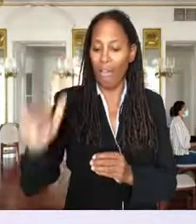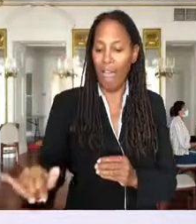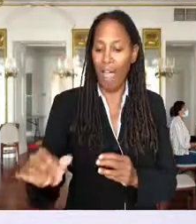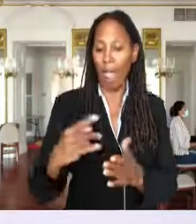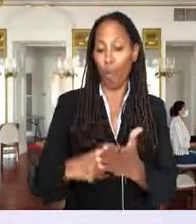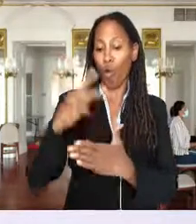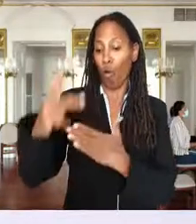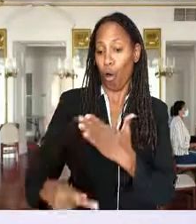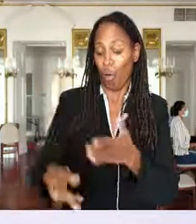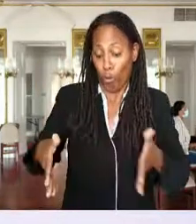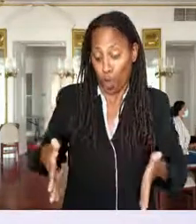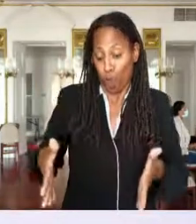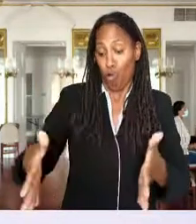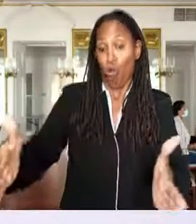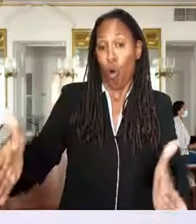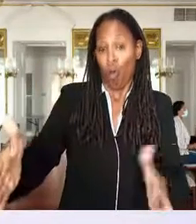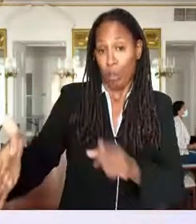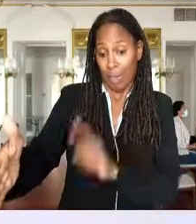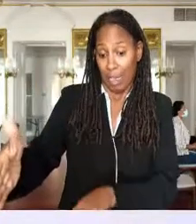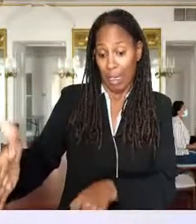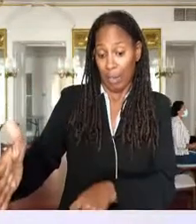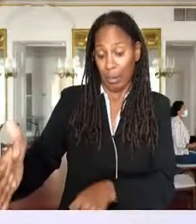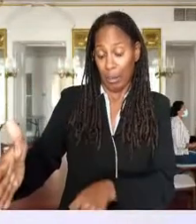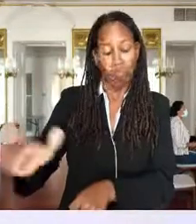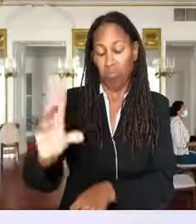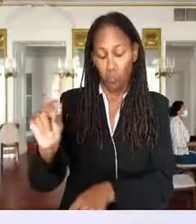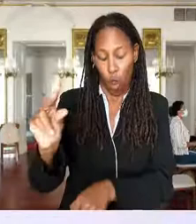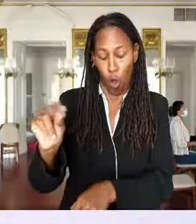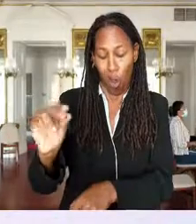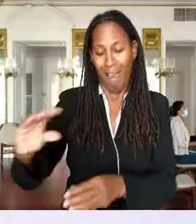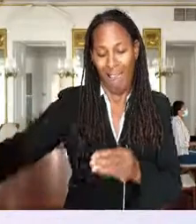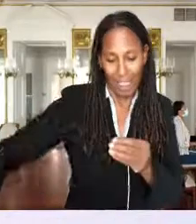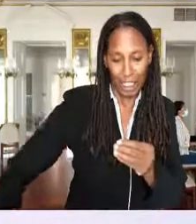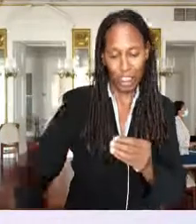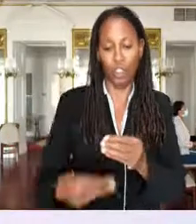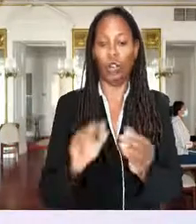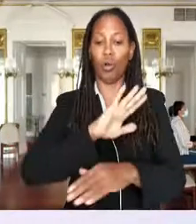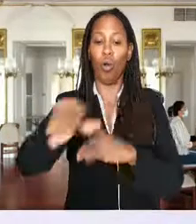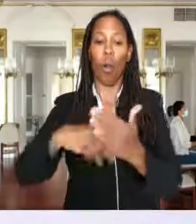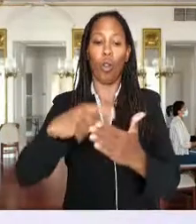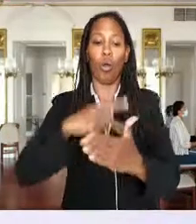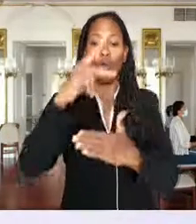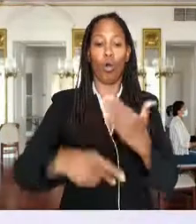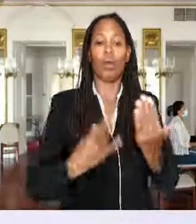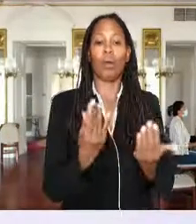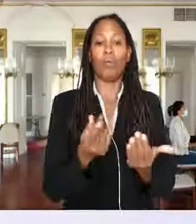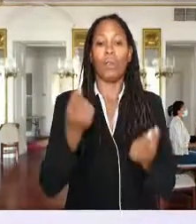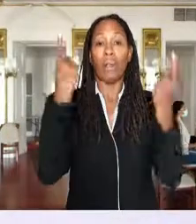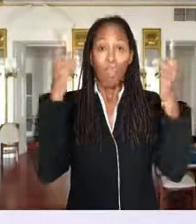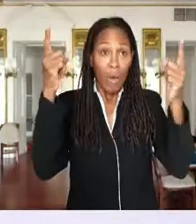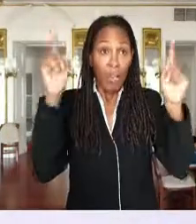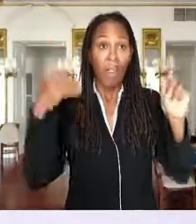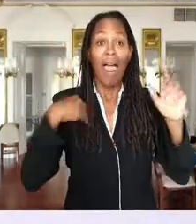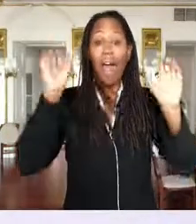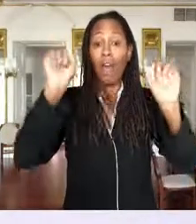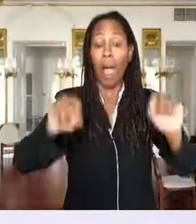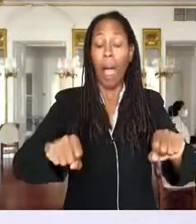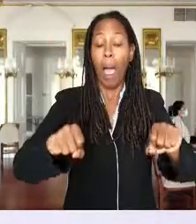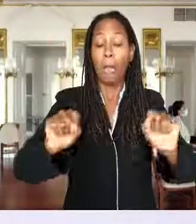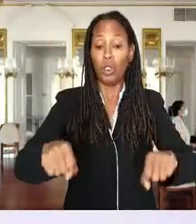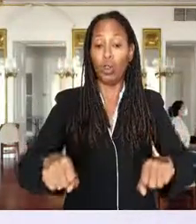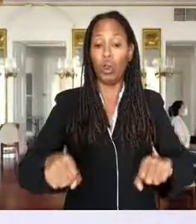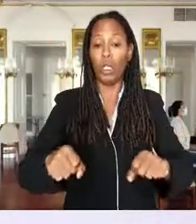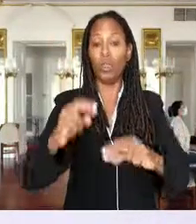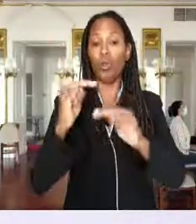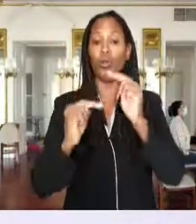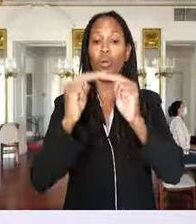doing the roads. All the programs and things that we are launching out, we finally have an opportunity to build the Virgin Islands